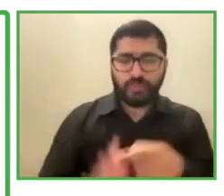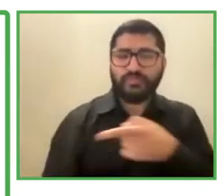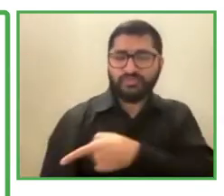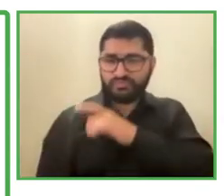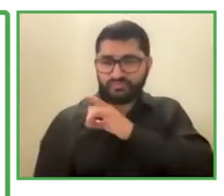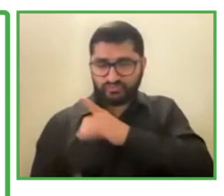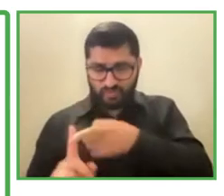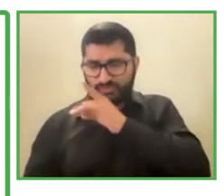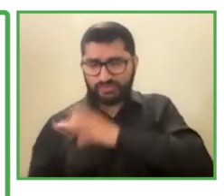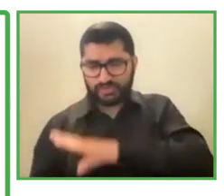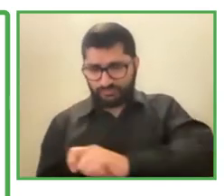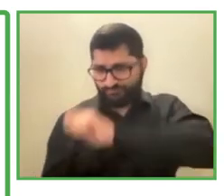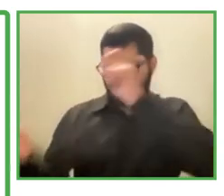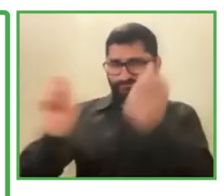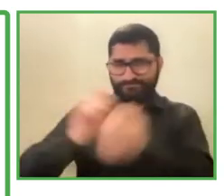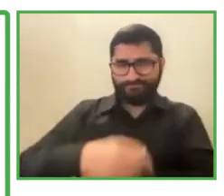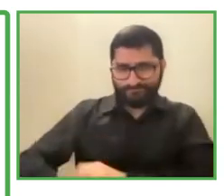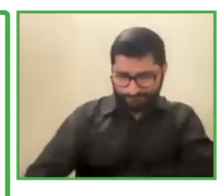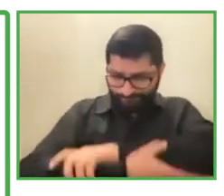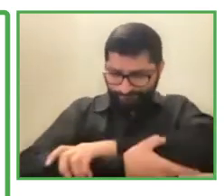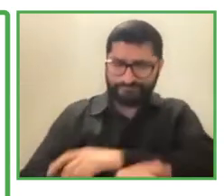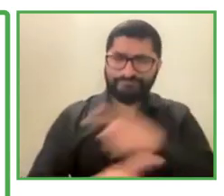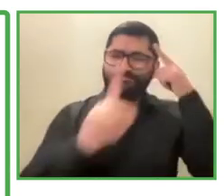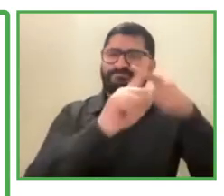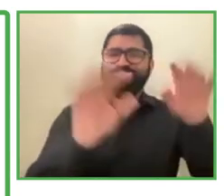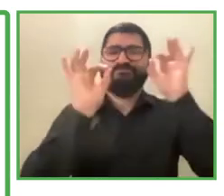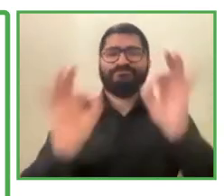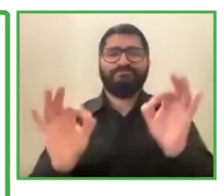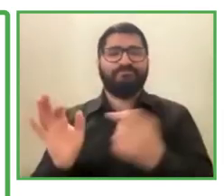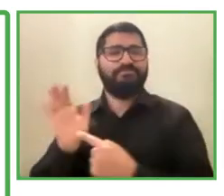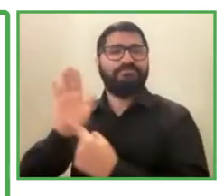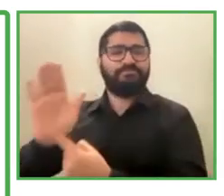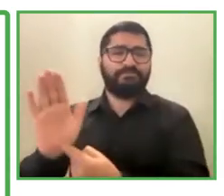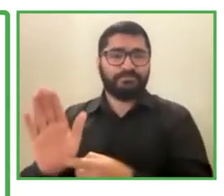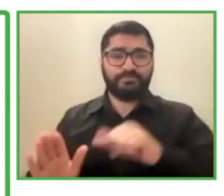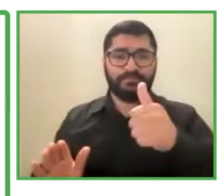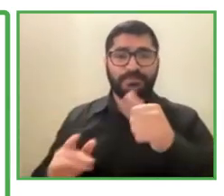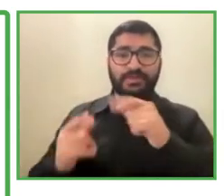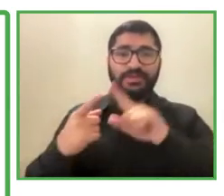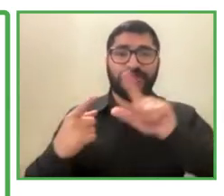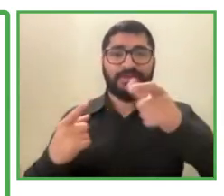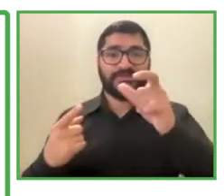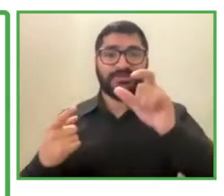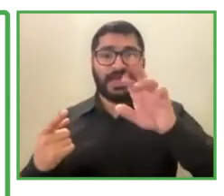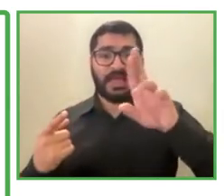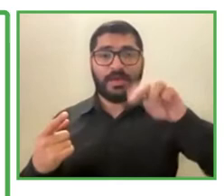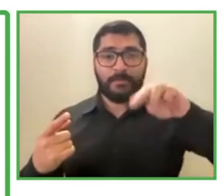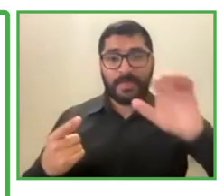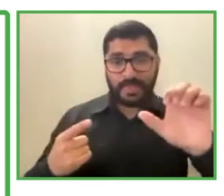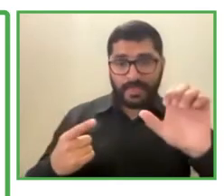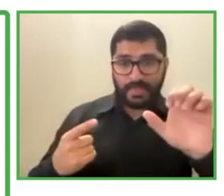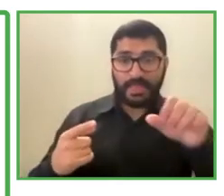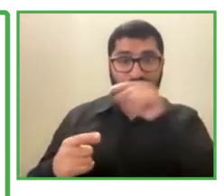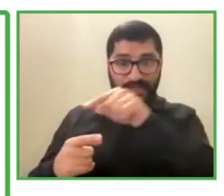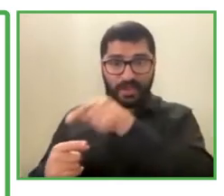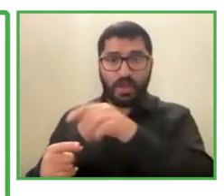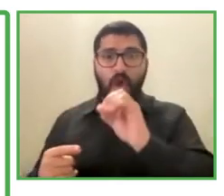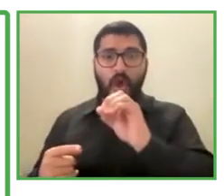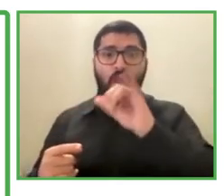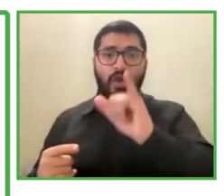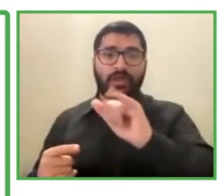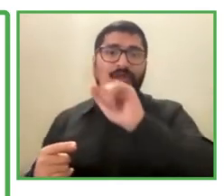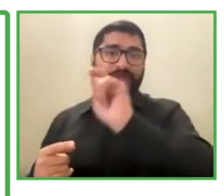of organizations in Chile as allies for this implementation. The founder of Egalité, Inclusion and Diversity,